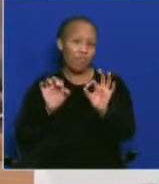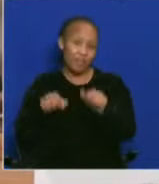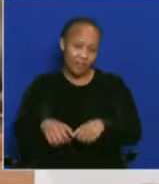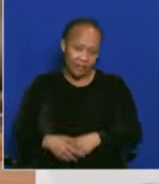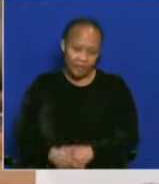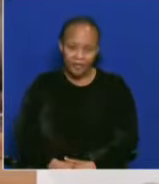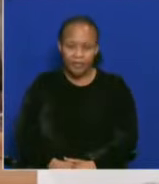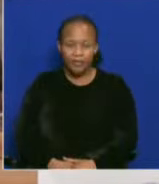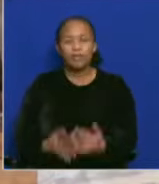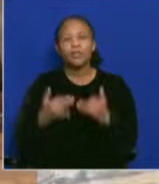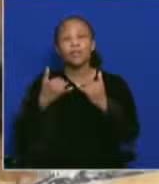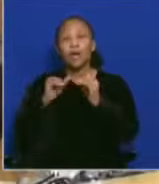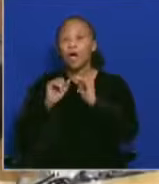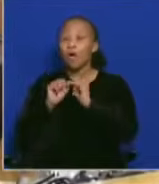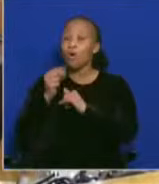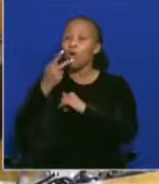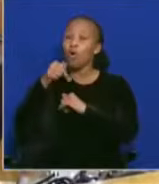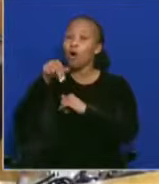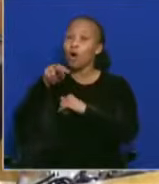Links